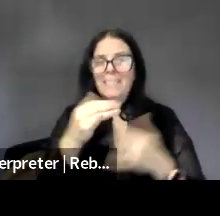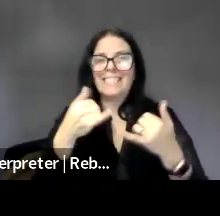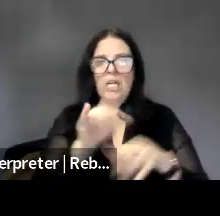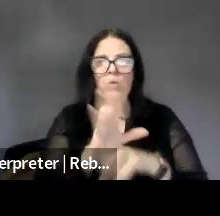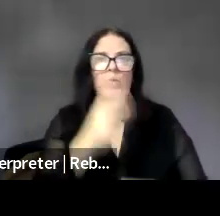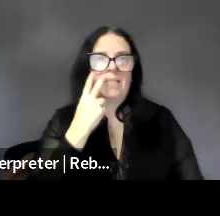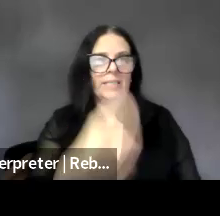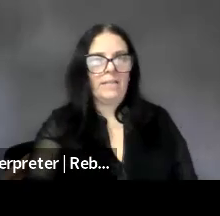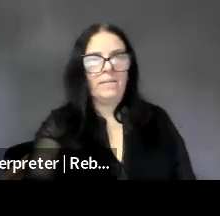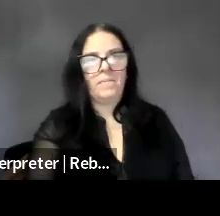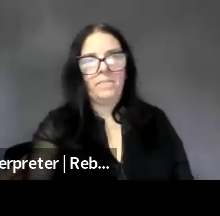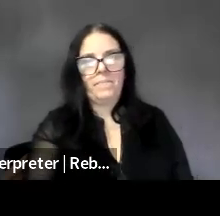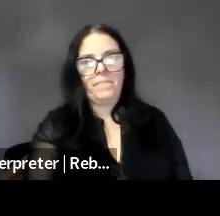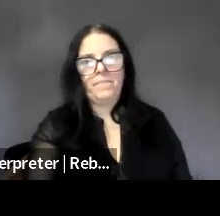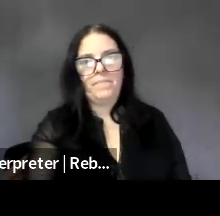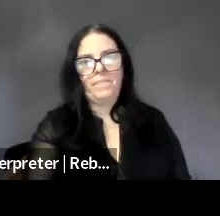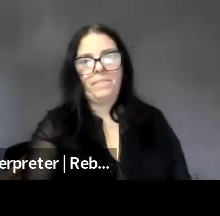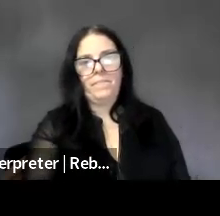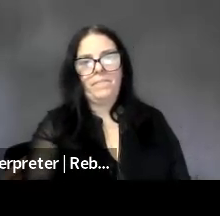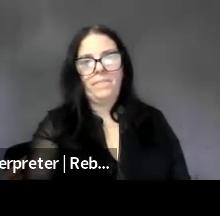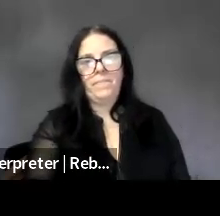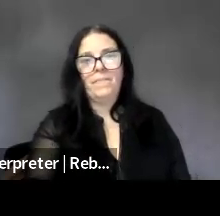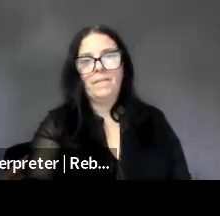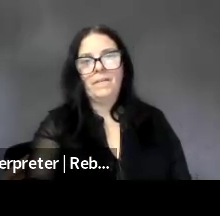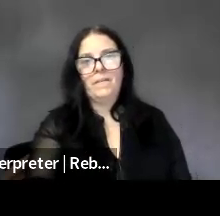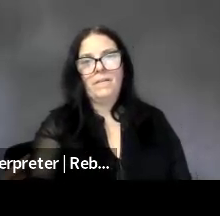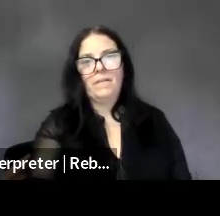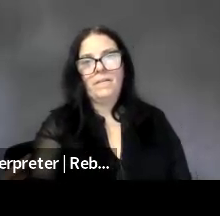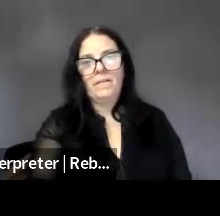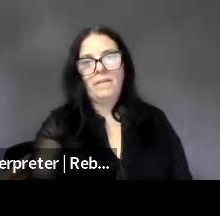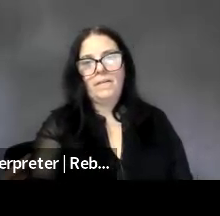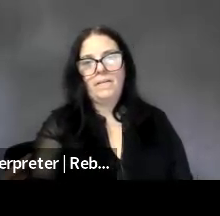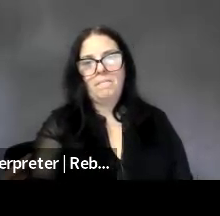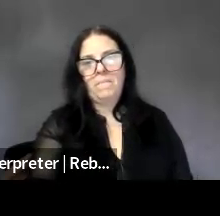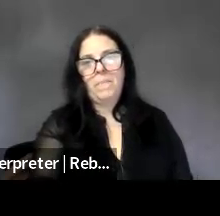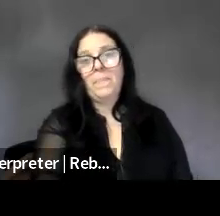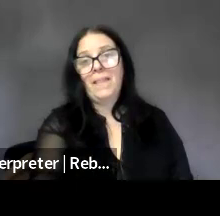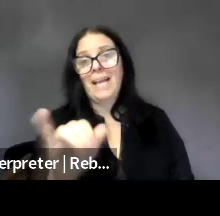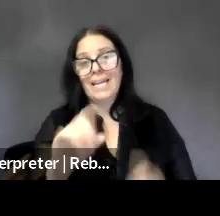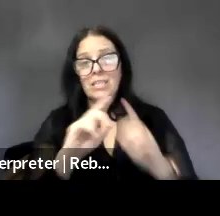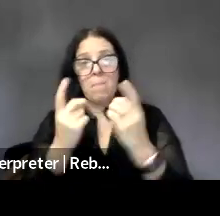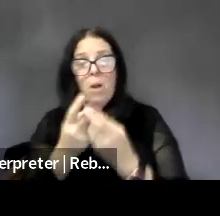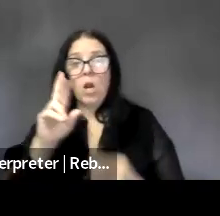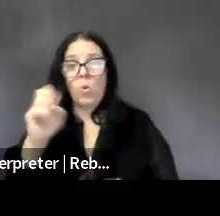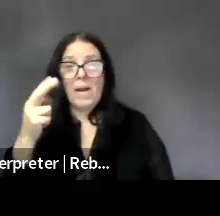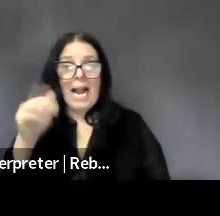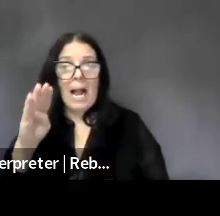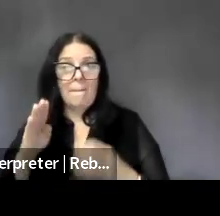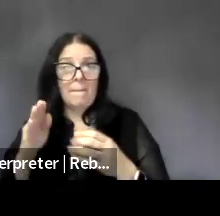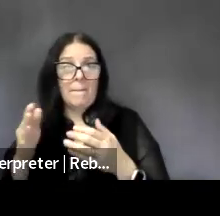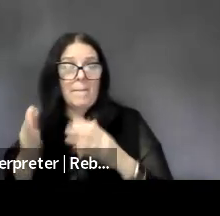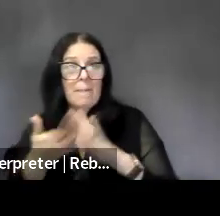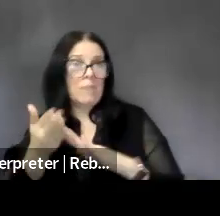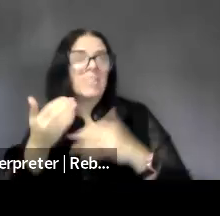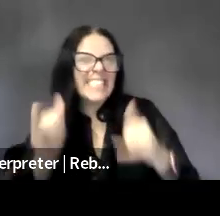because that's what the Department of Rehabilitation Services Administration still uses as